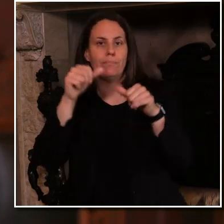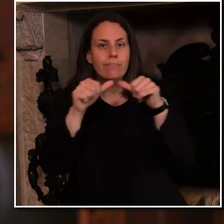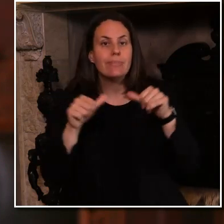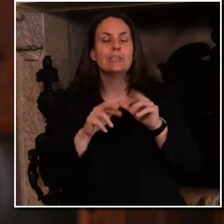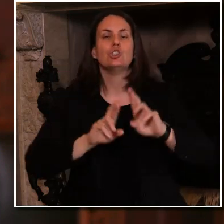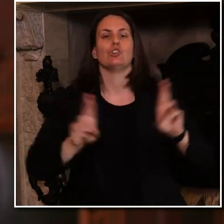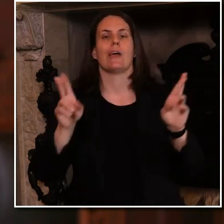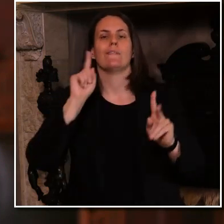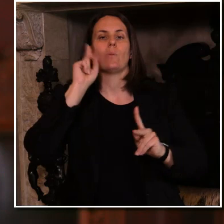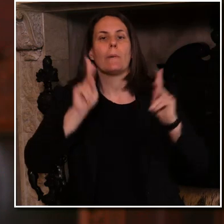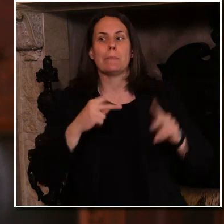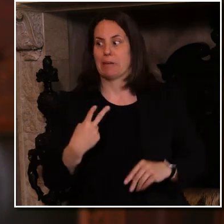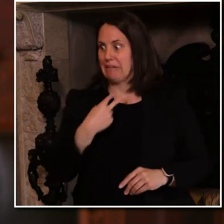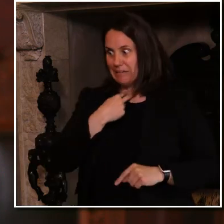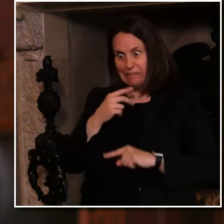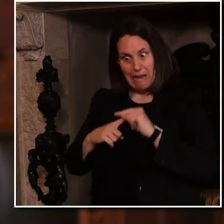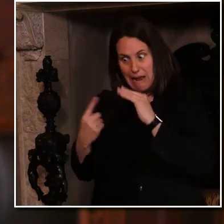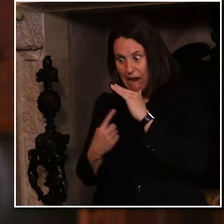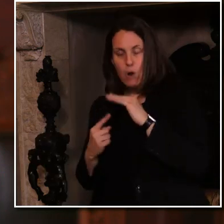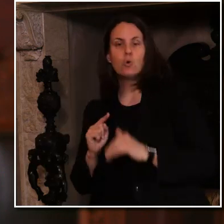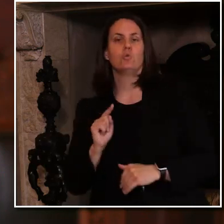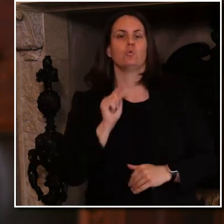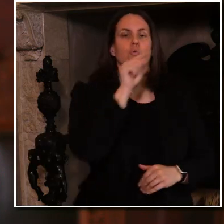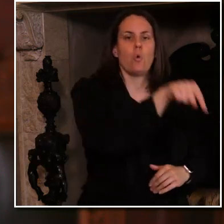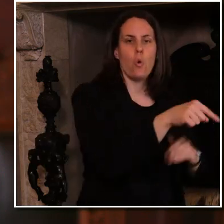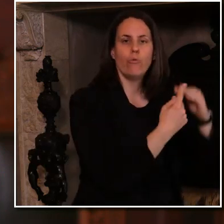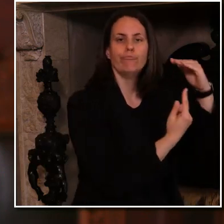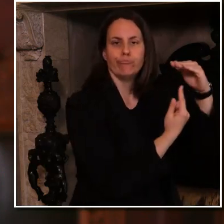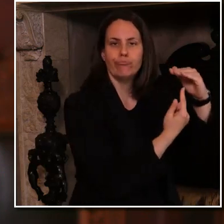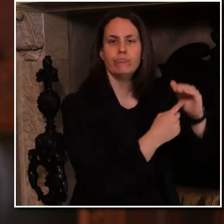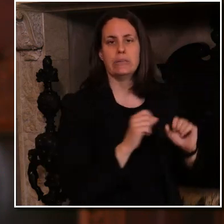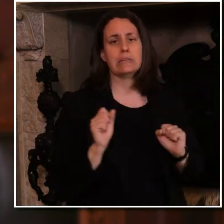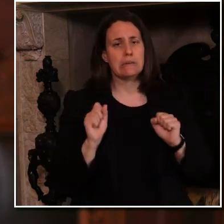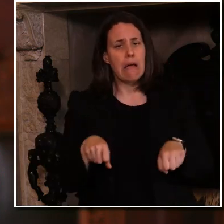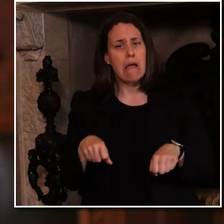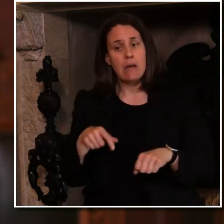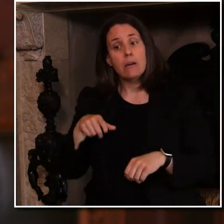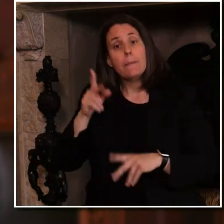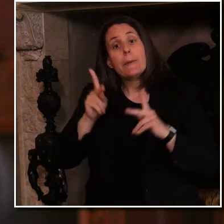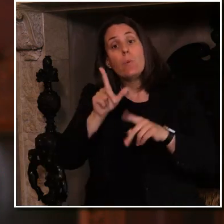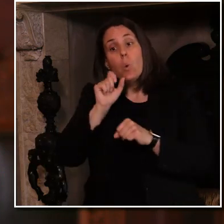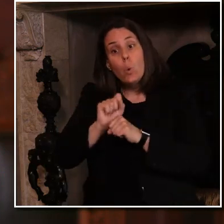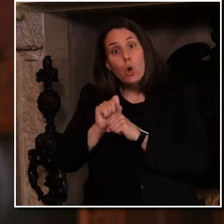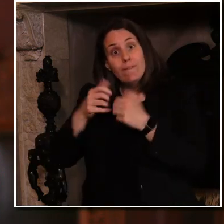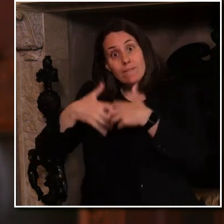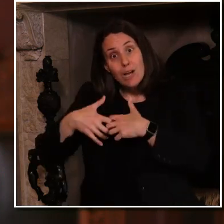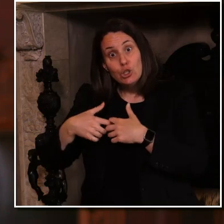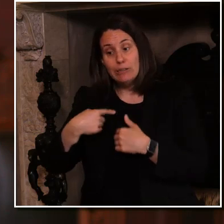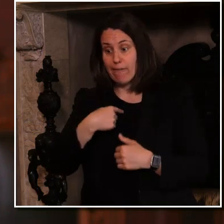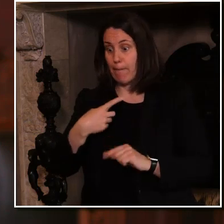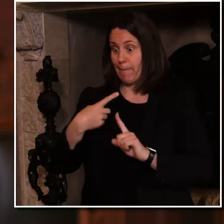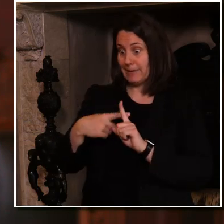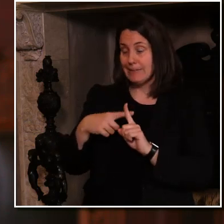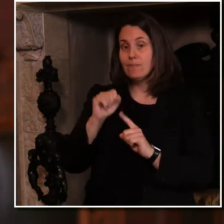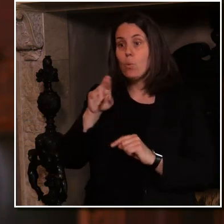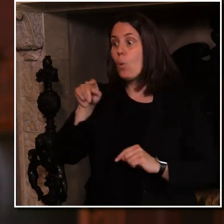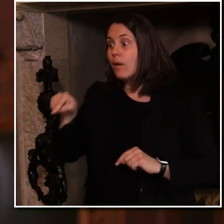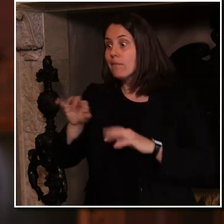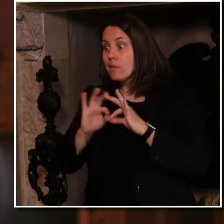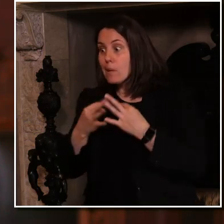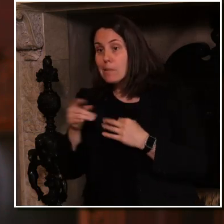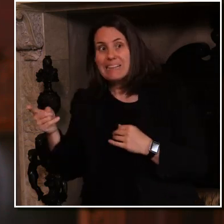use by these families and obviously others in the community. So they do have